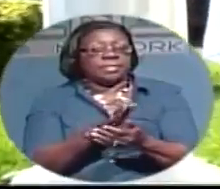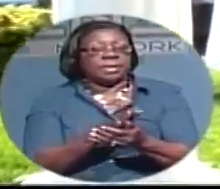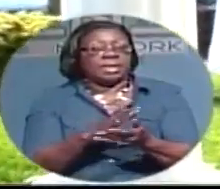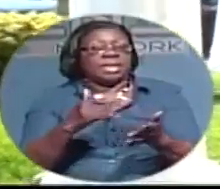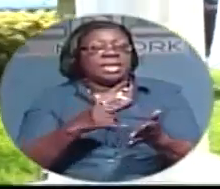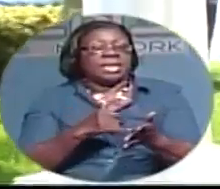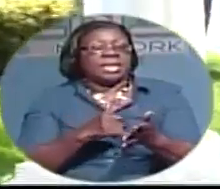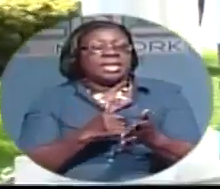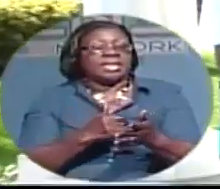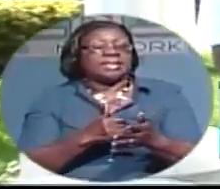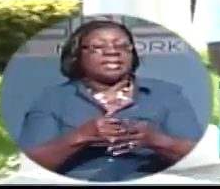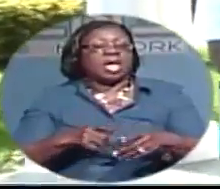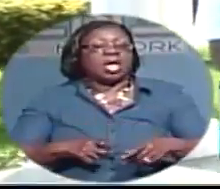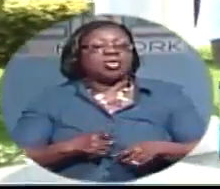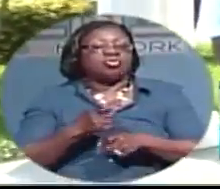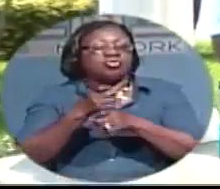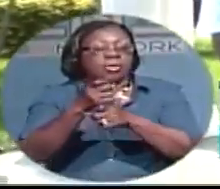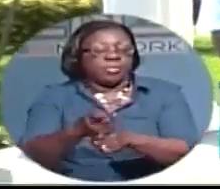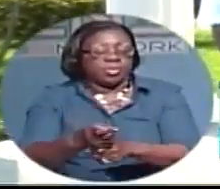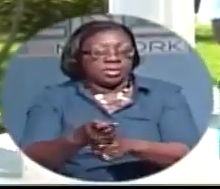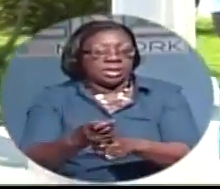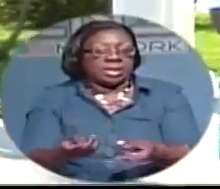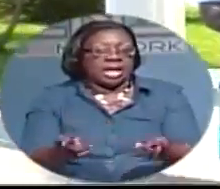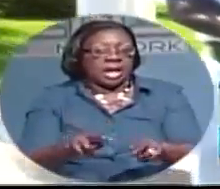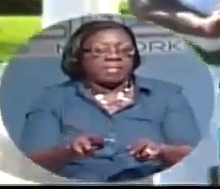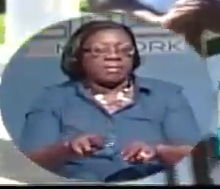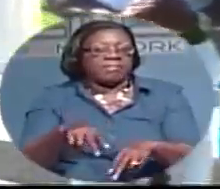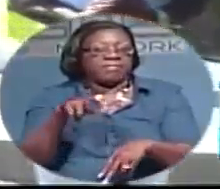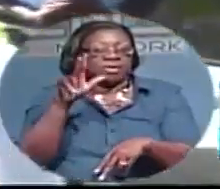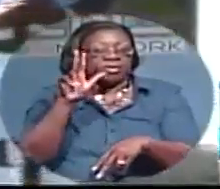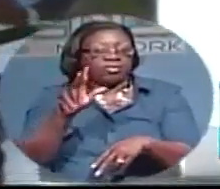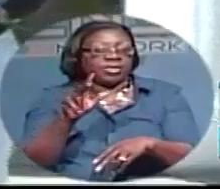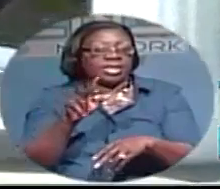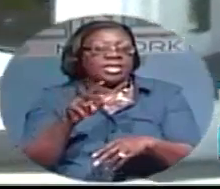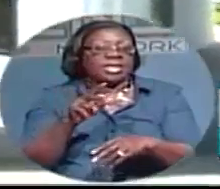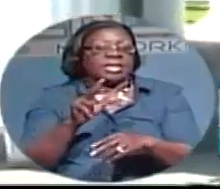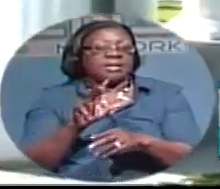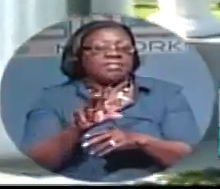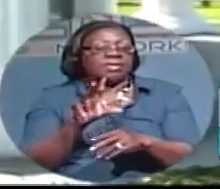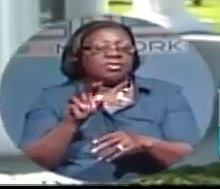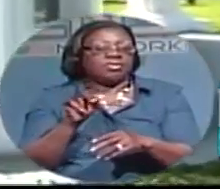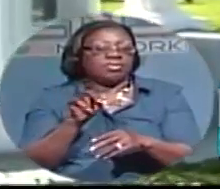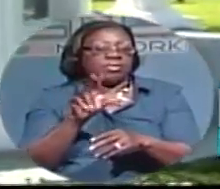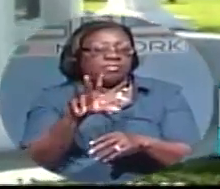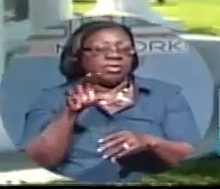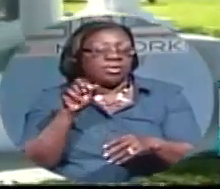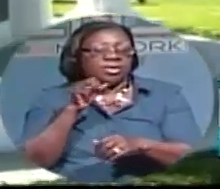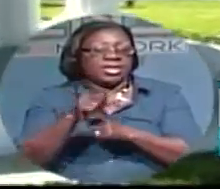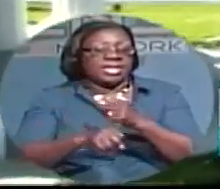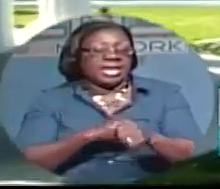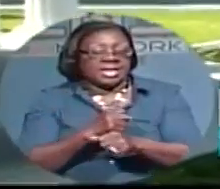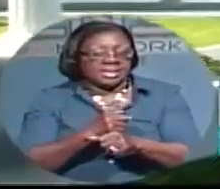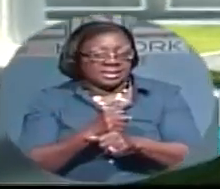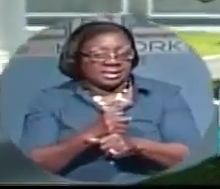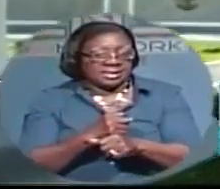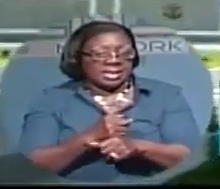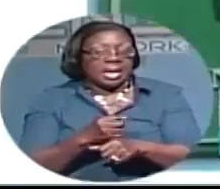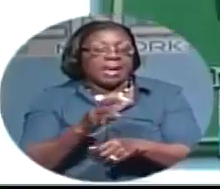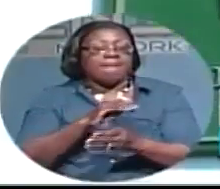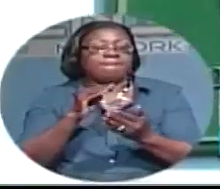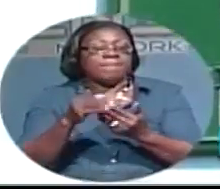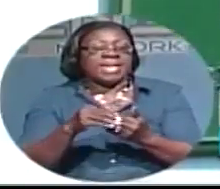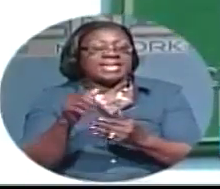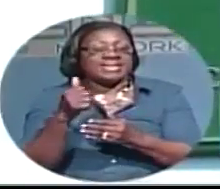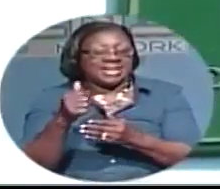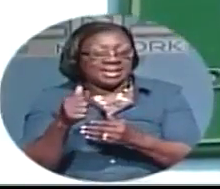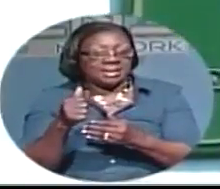It's a solemn tribute that has spanned more than three decades. May 10, 1980, four officers of the Royal Bahamas Defense Force paid the ultimate